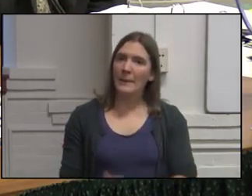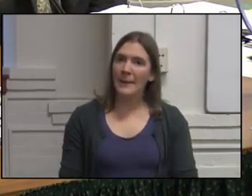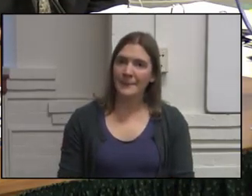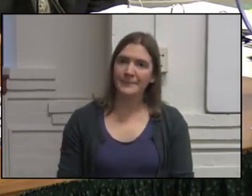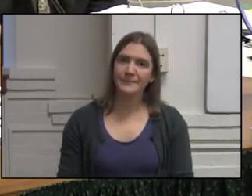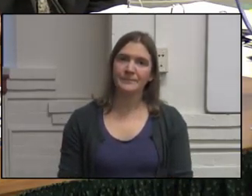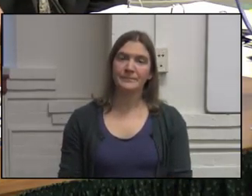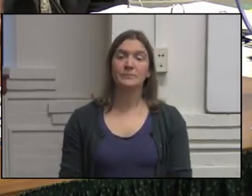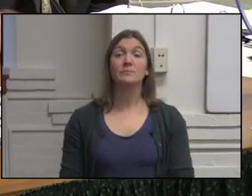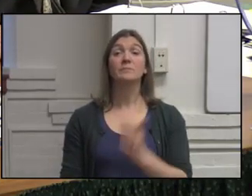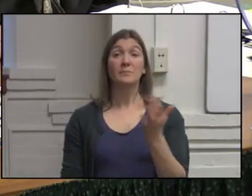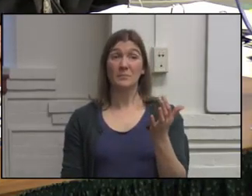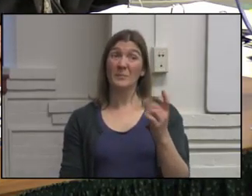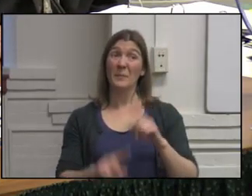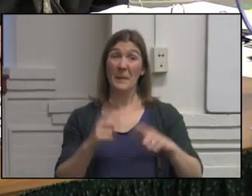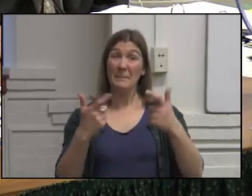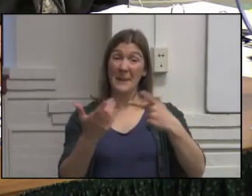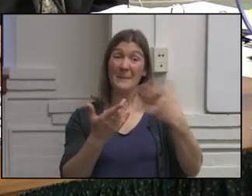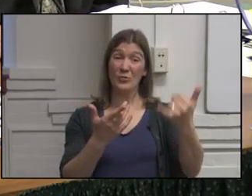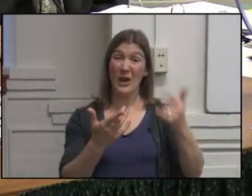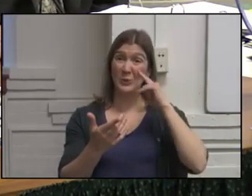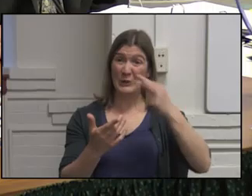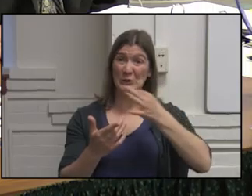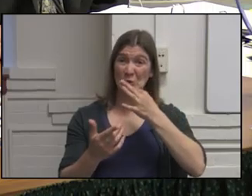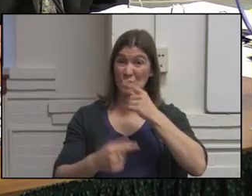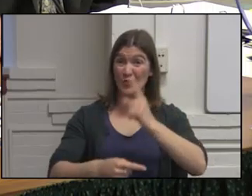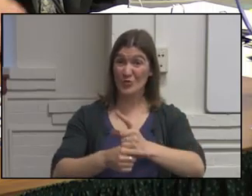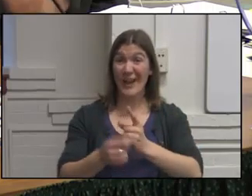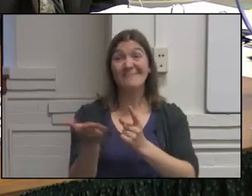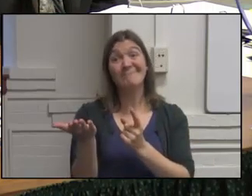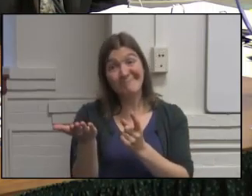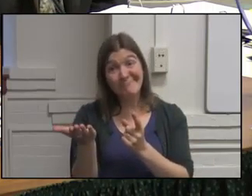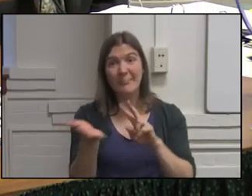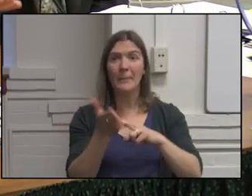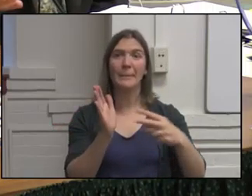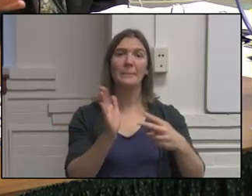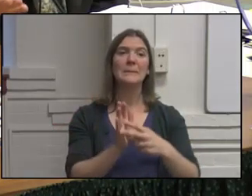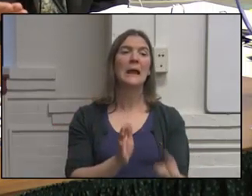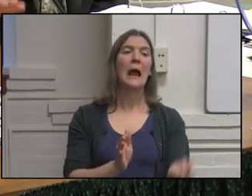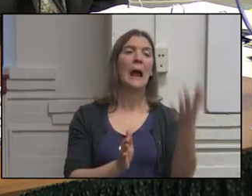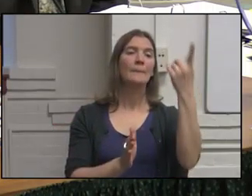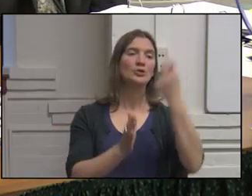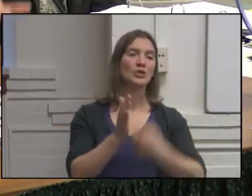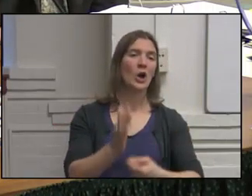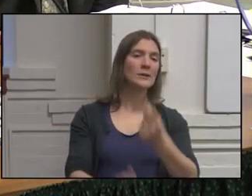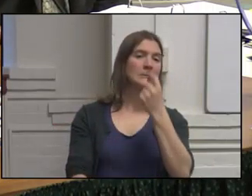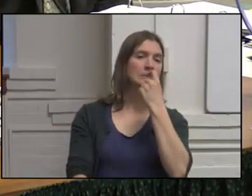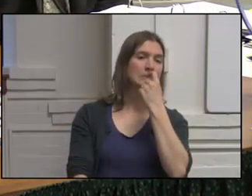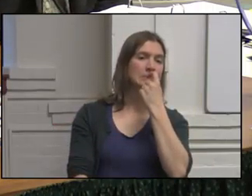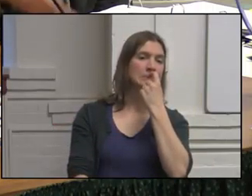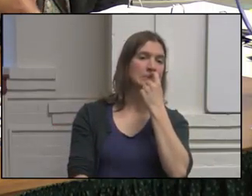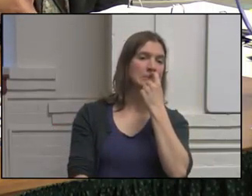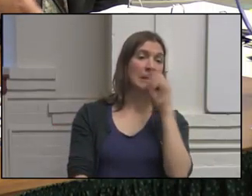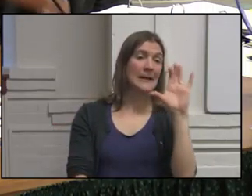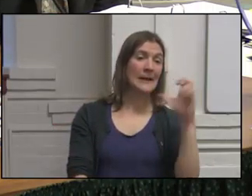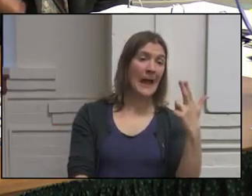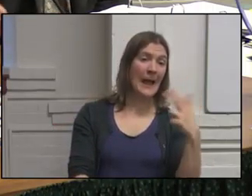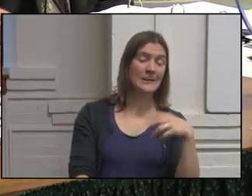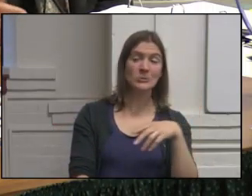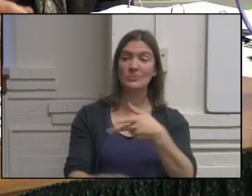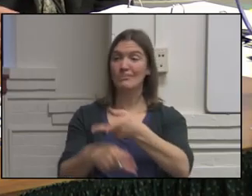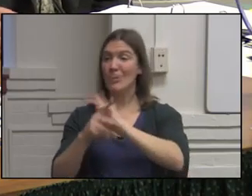there, you know, so we have a big project coming up. So the question is, how much cash would it be? Would it have to be